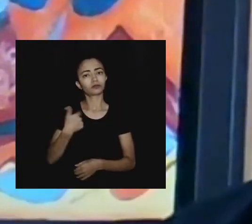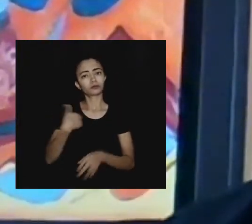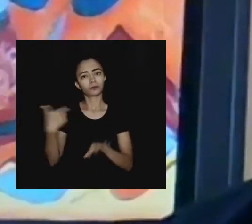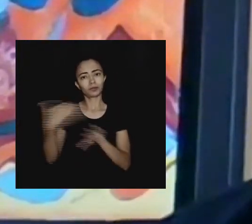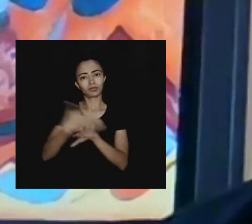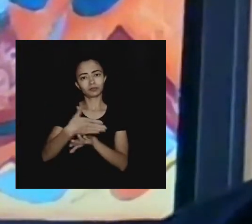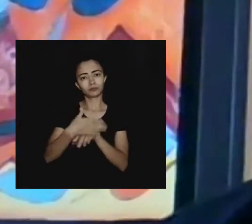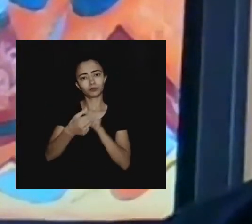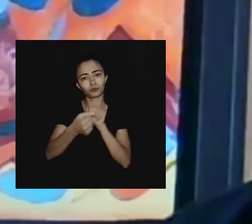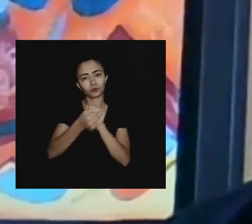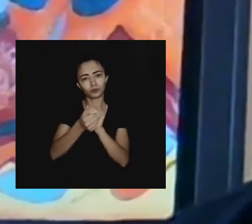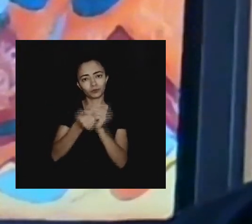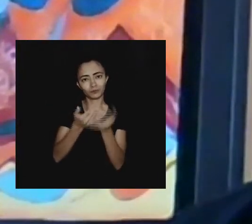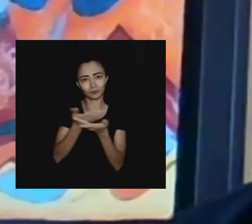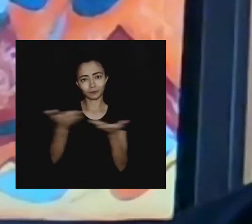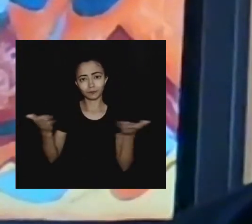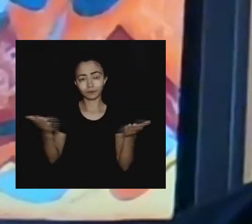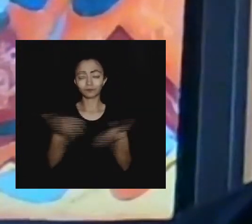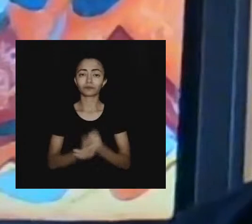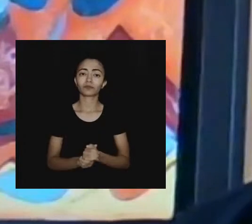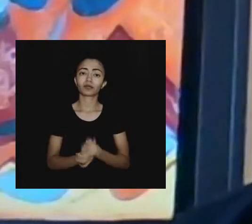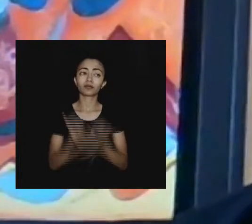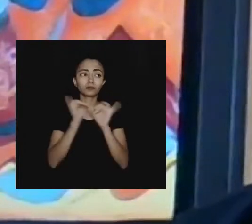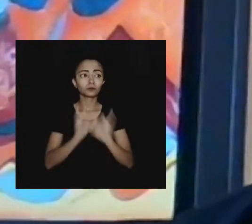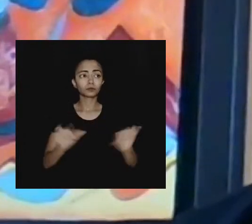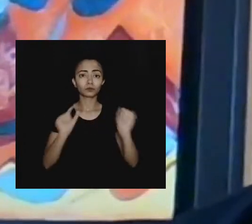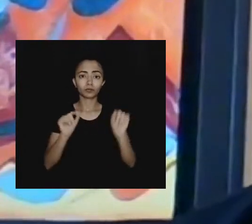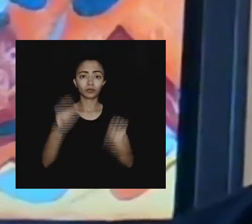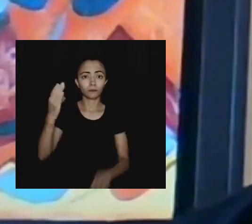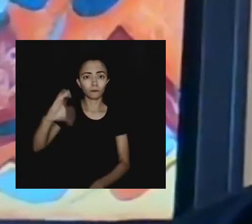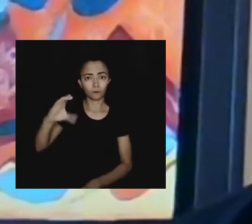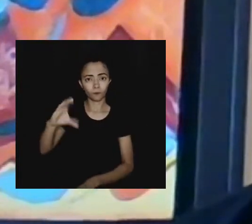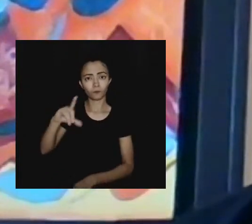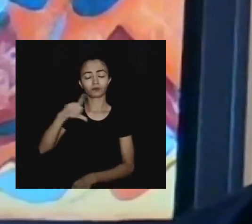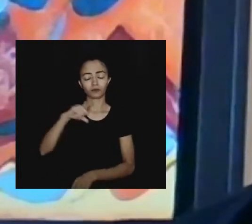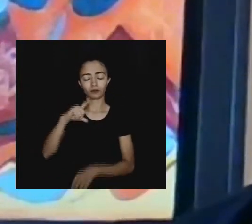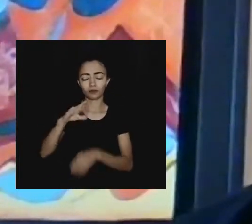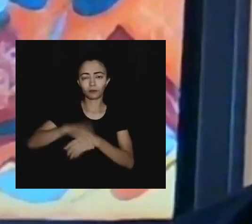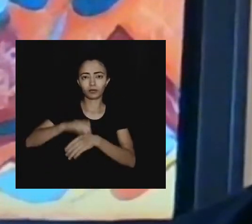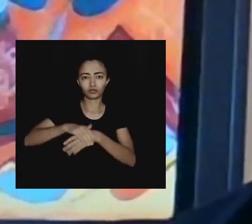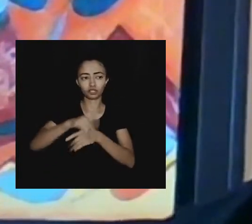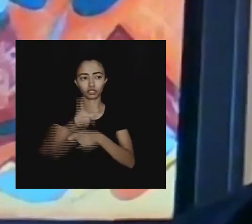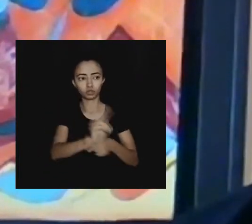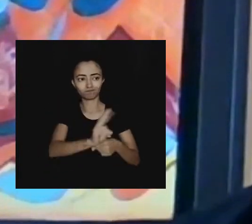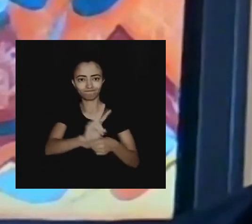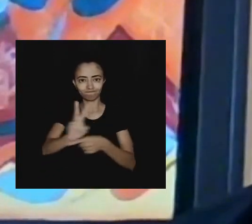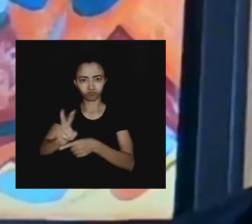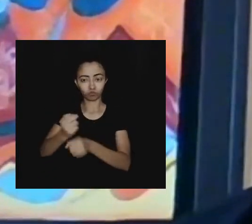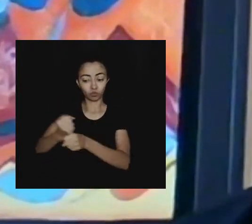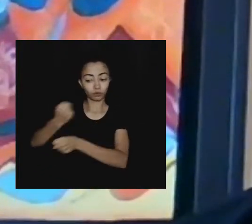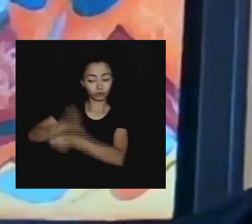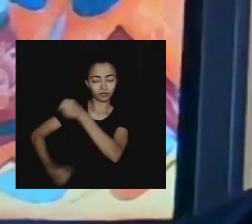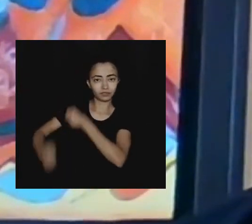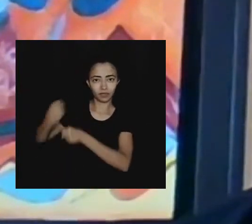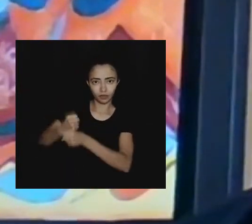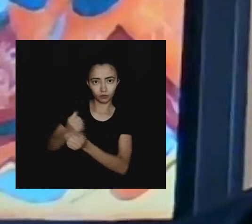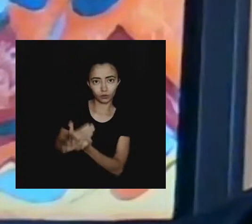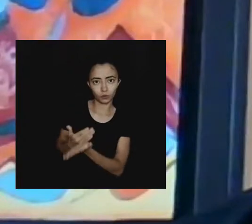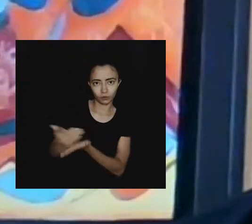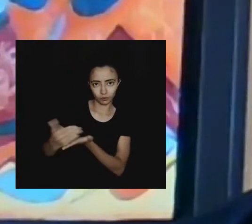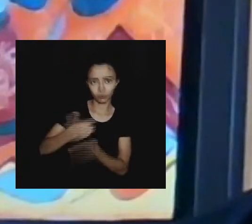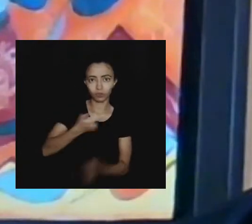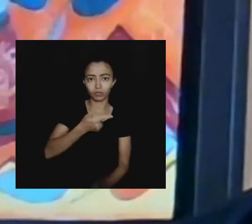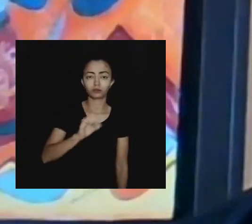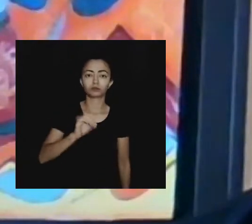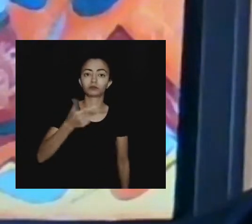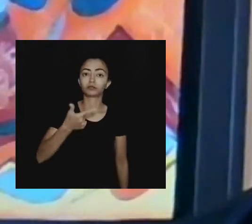that here in Colombia, we have the exact same scenario that we've been monitoring. And we had in the year of